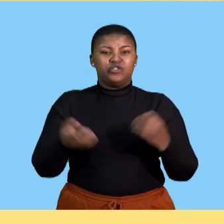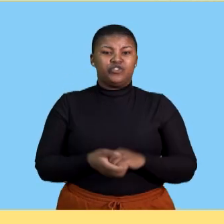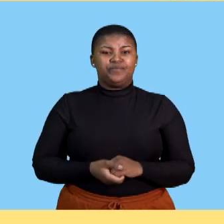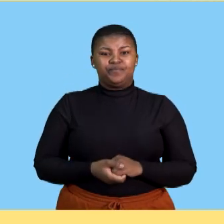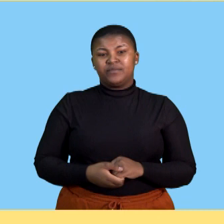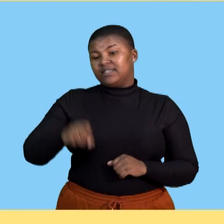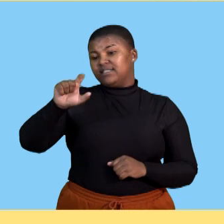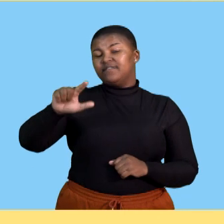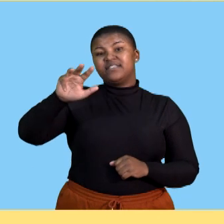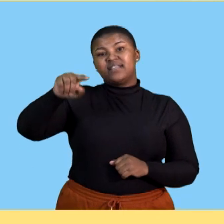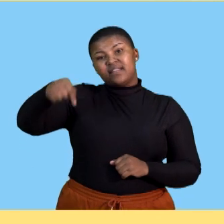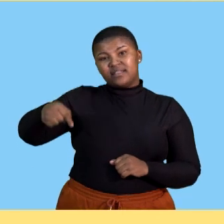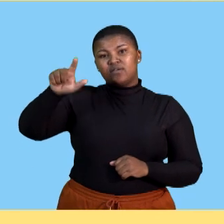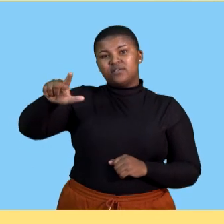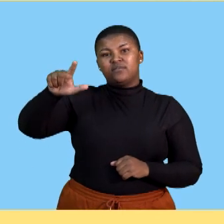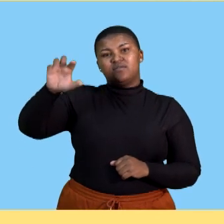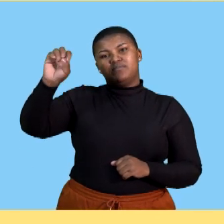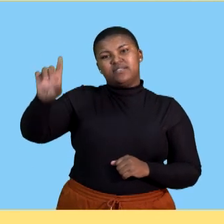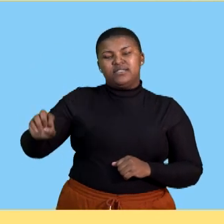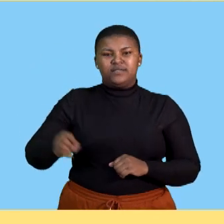That gives me